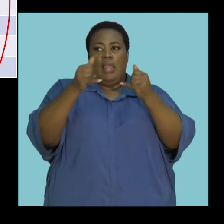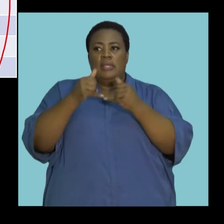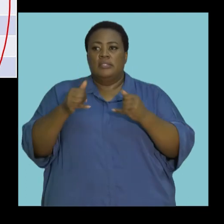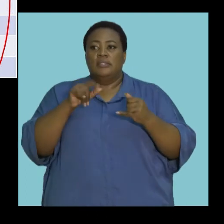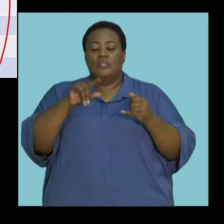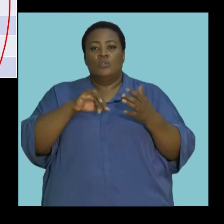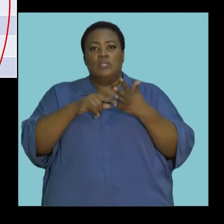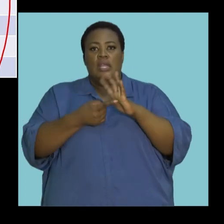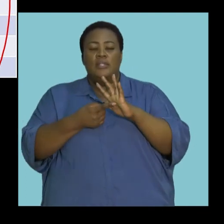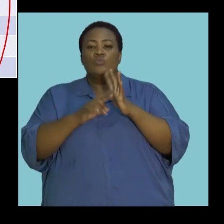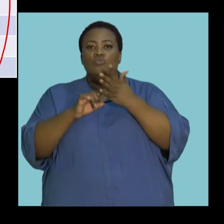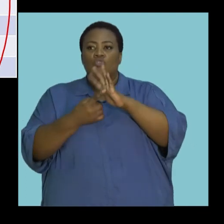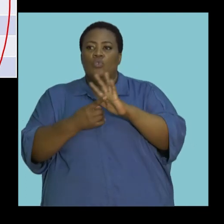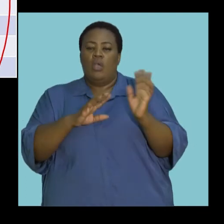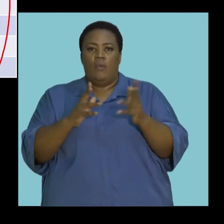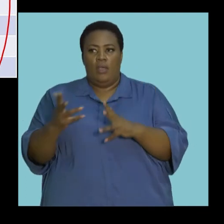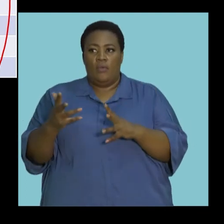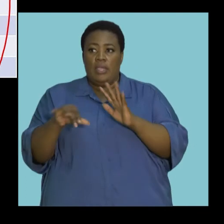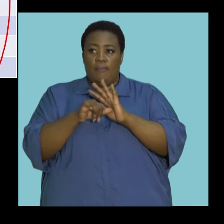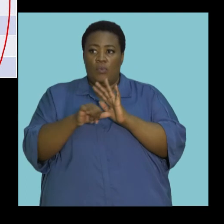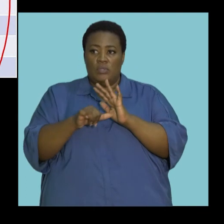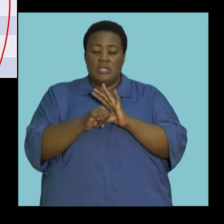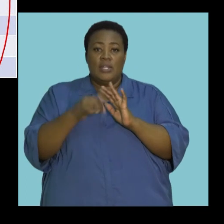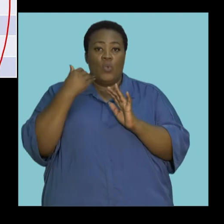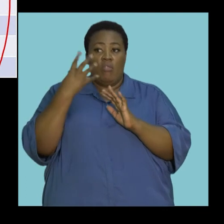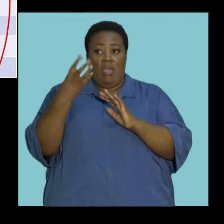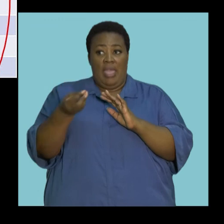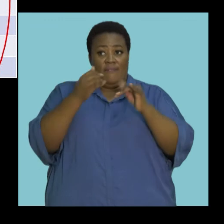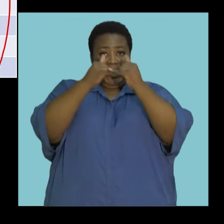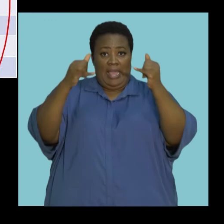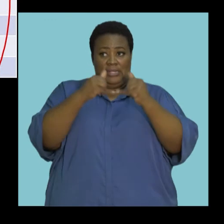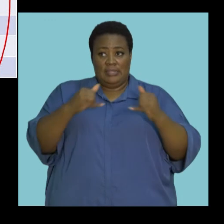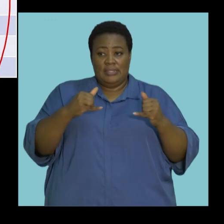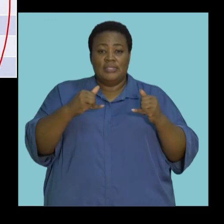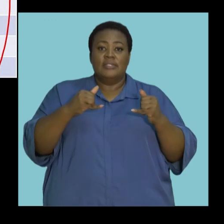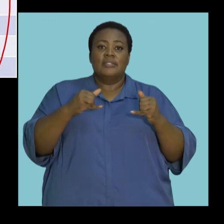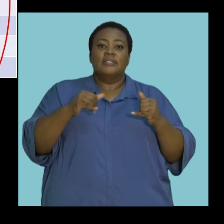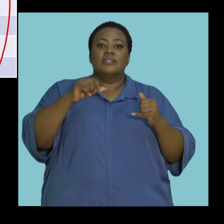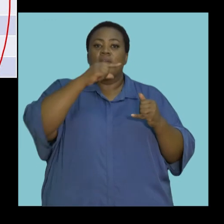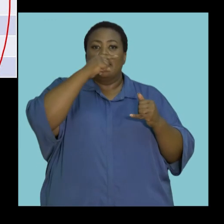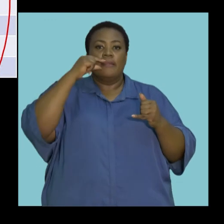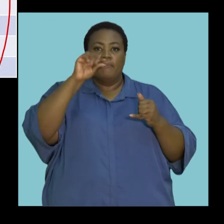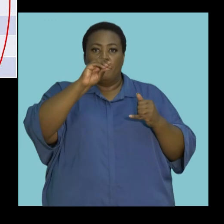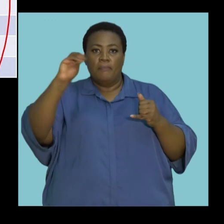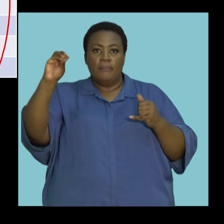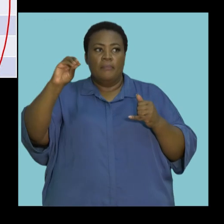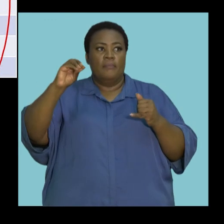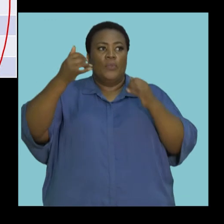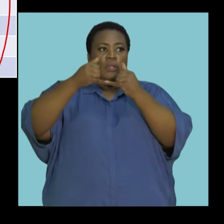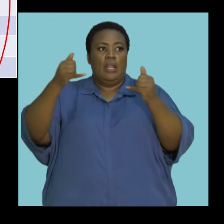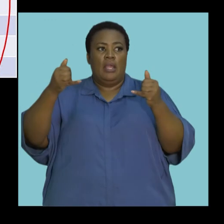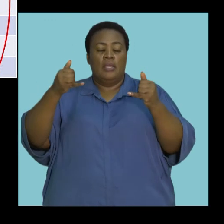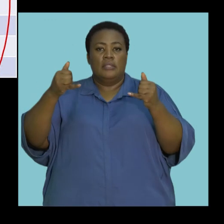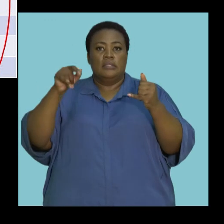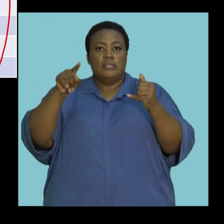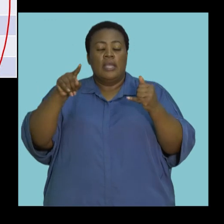lines, and those lines would show you the trend. It's important that when you have these lines that you label them, in